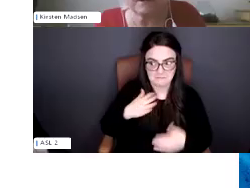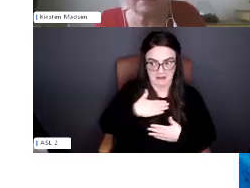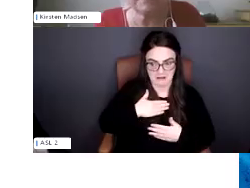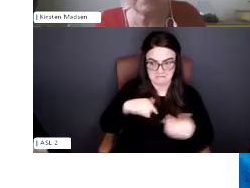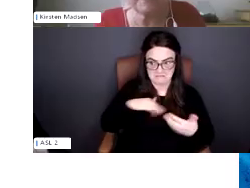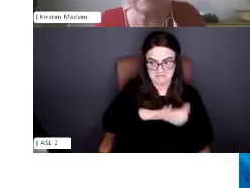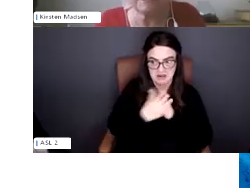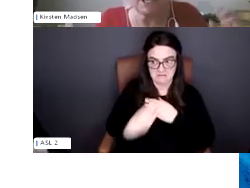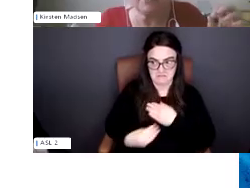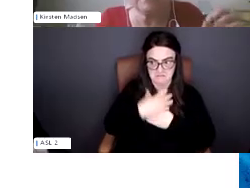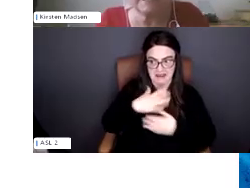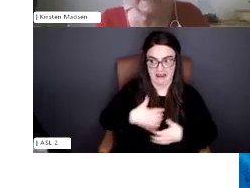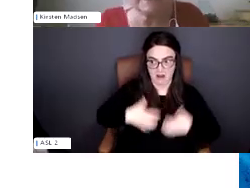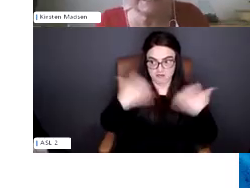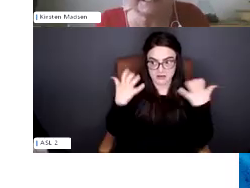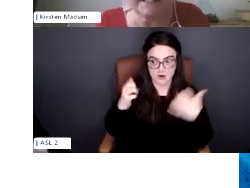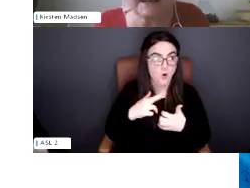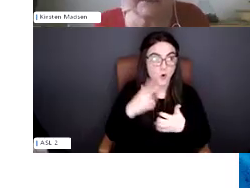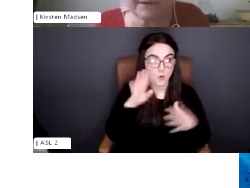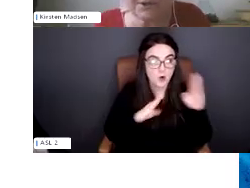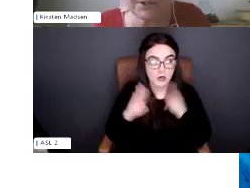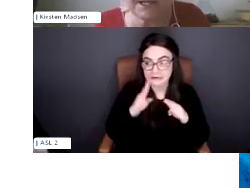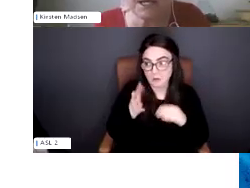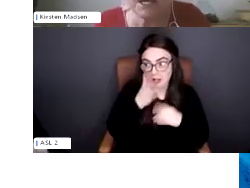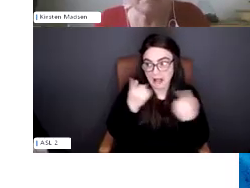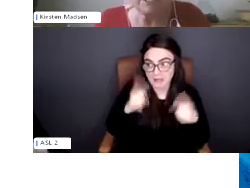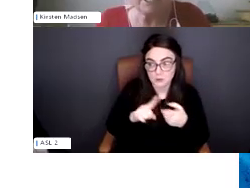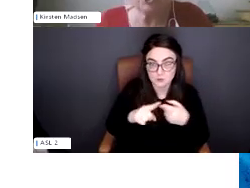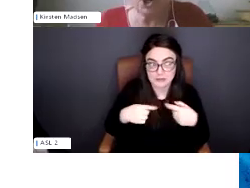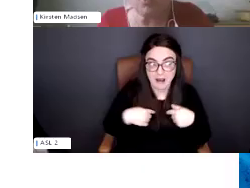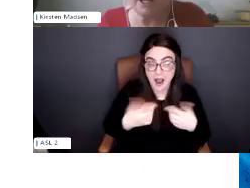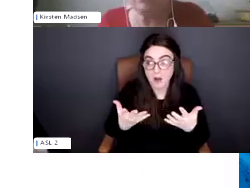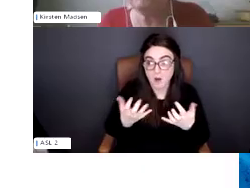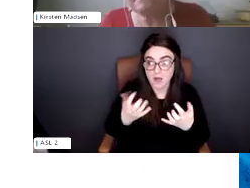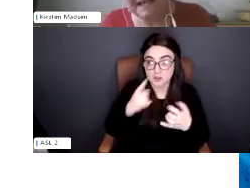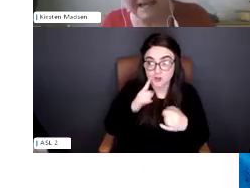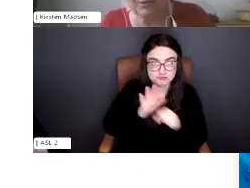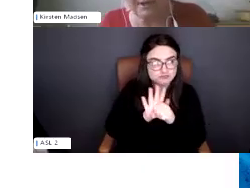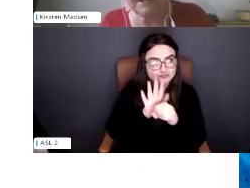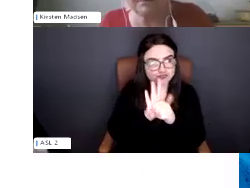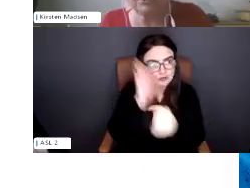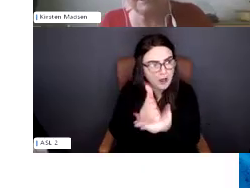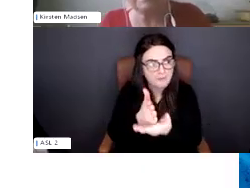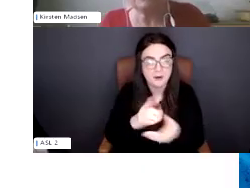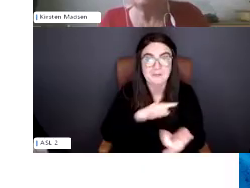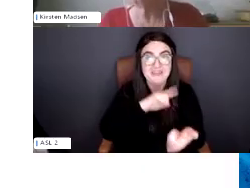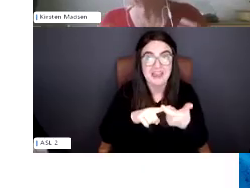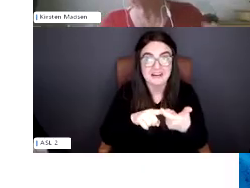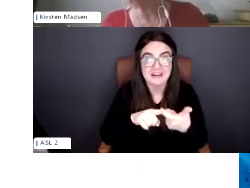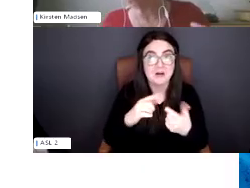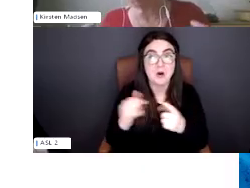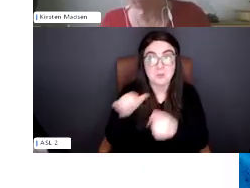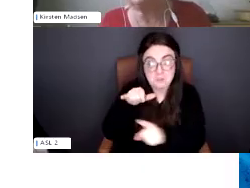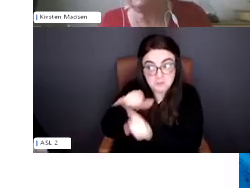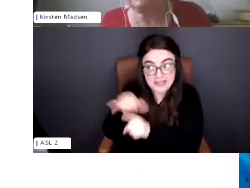person on the survey said, I would like to stand up for the person, but I know I would be the next one to be bullied. So